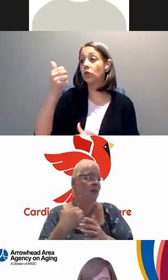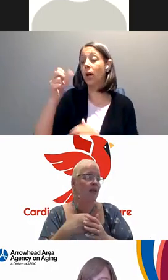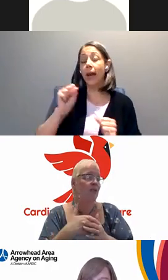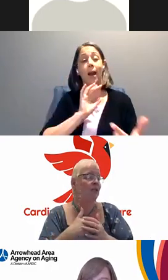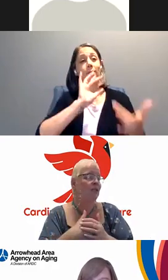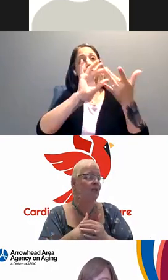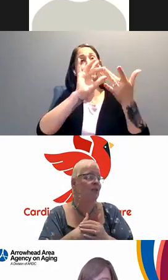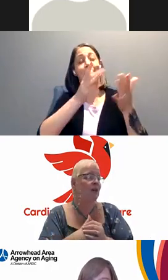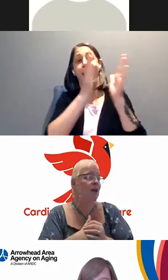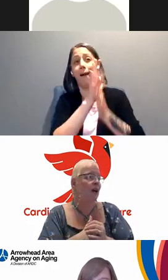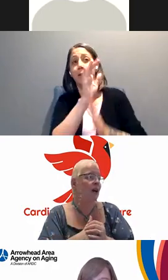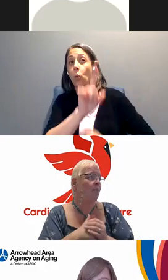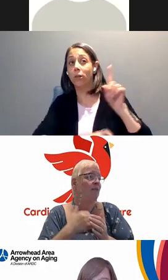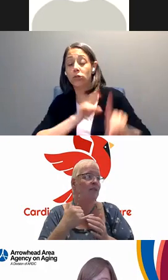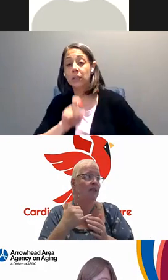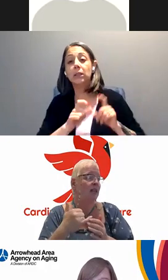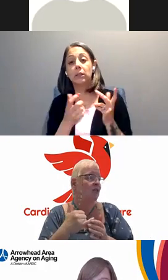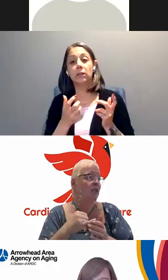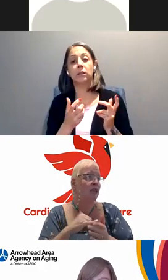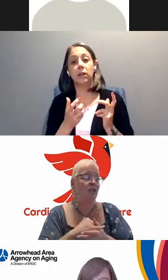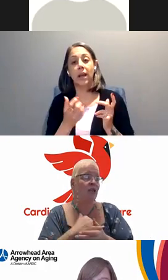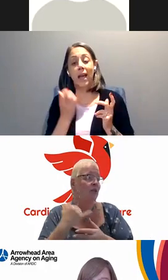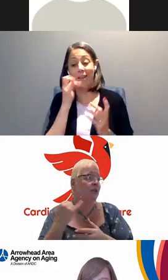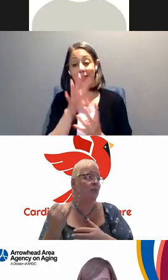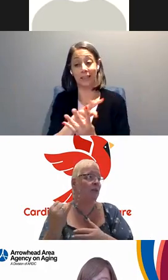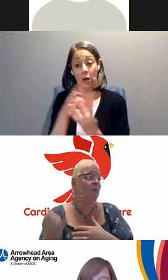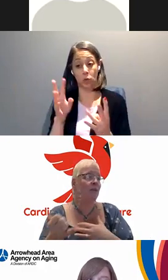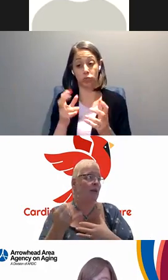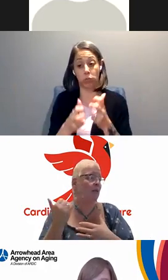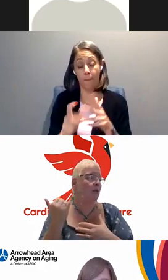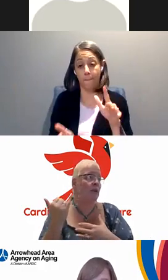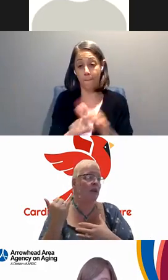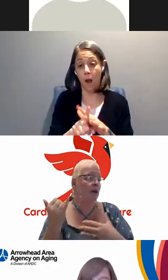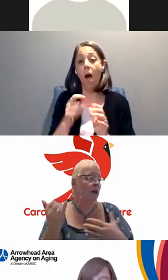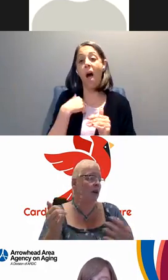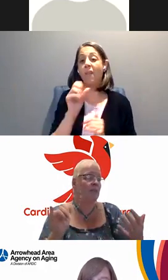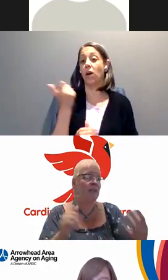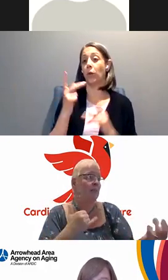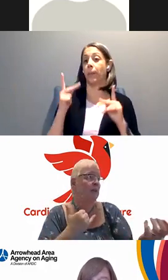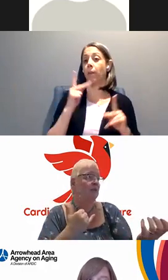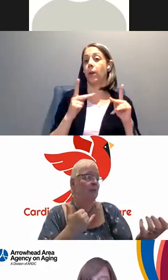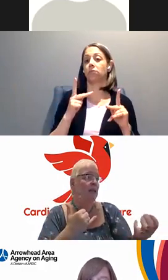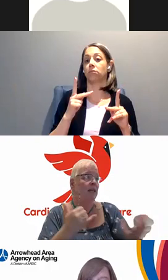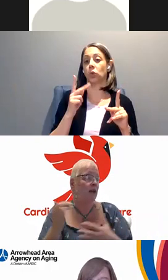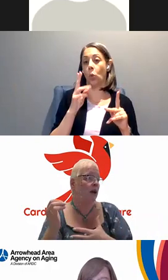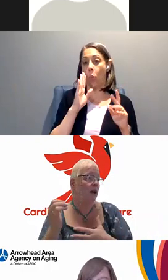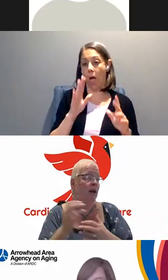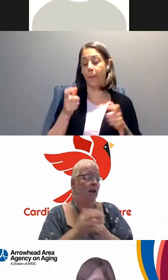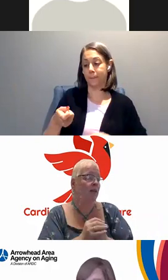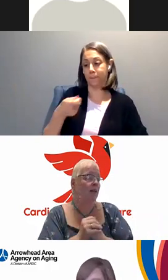and ask questions to. If there's a scheduling issue, there's other people that will step in for